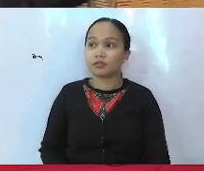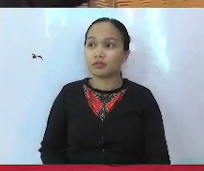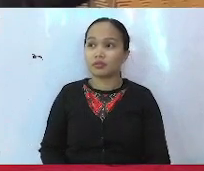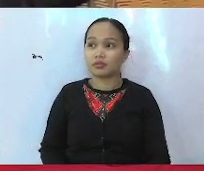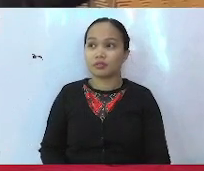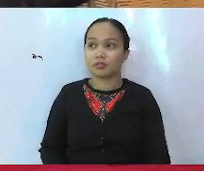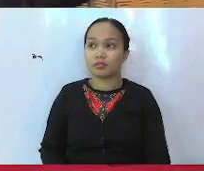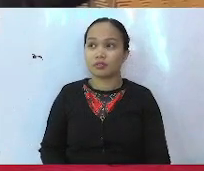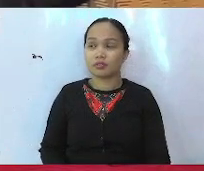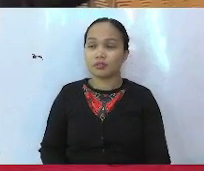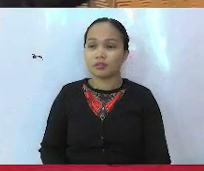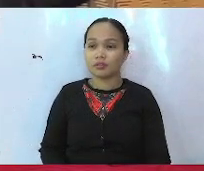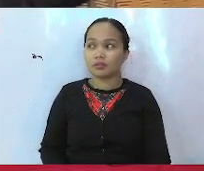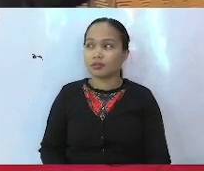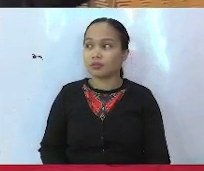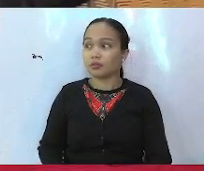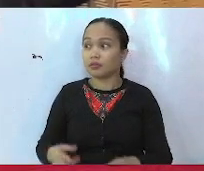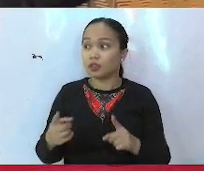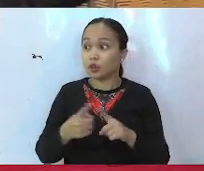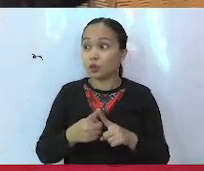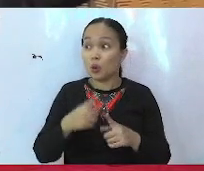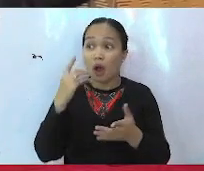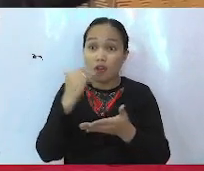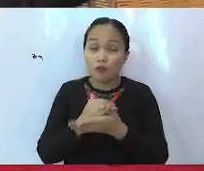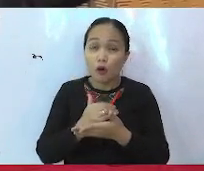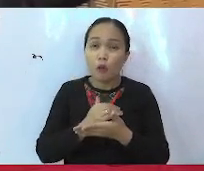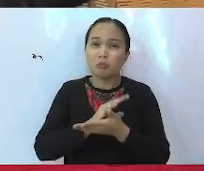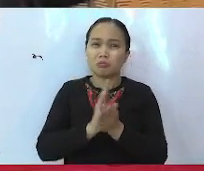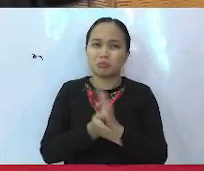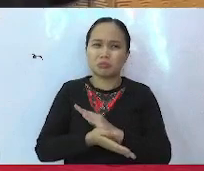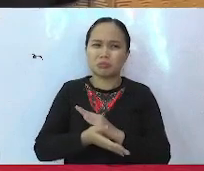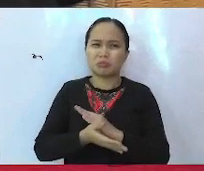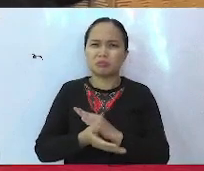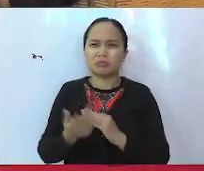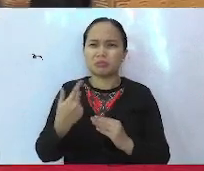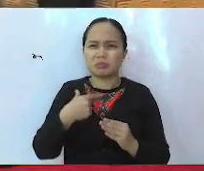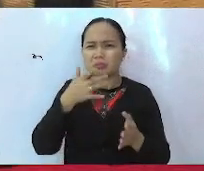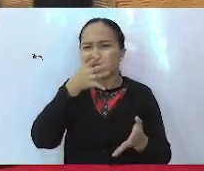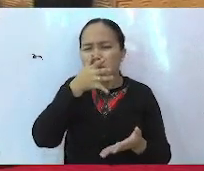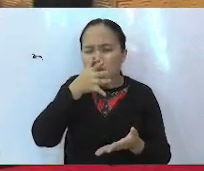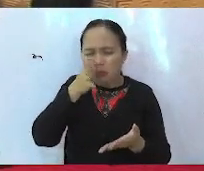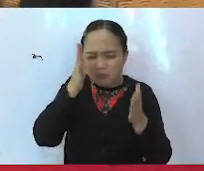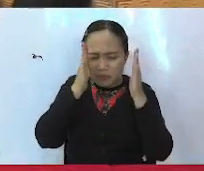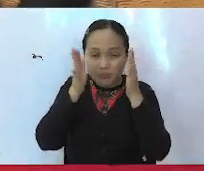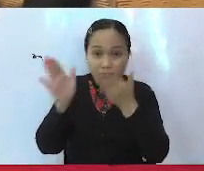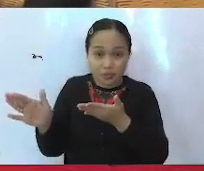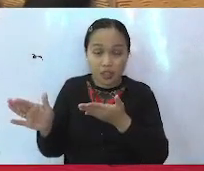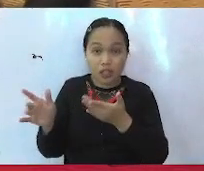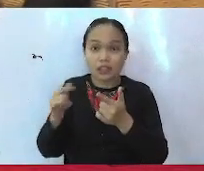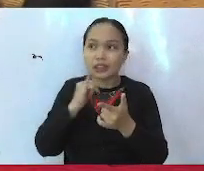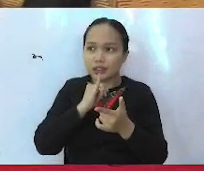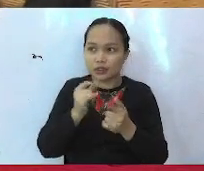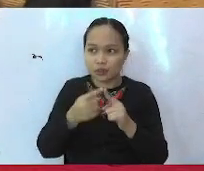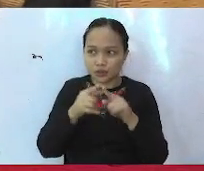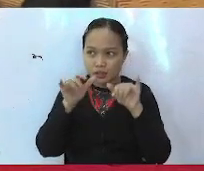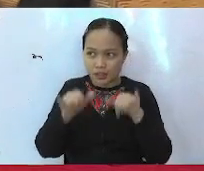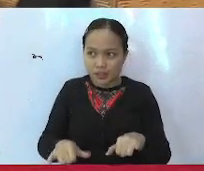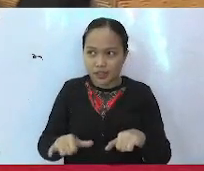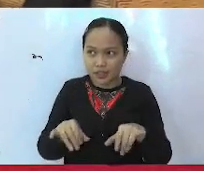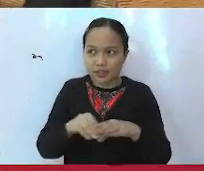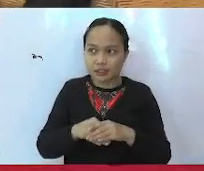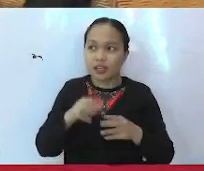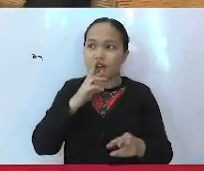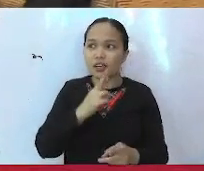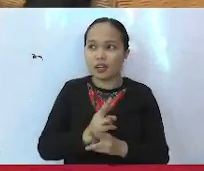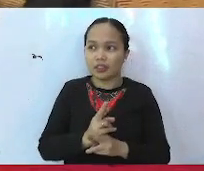pastor. Great point. Just to avoid being sidetracked, young people, is to stay in the right track. It is to stay